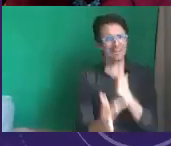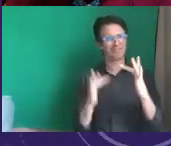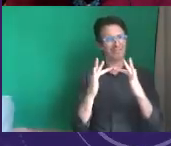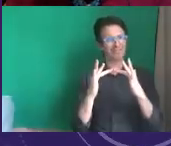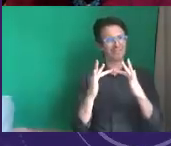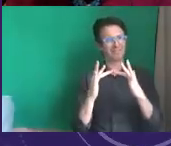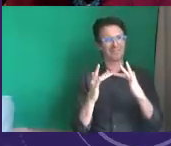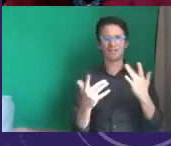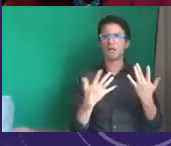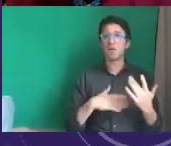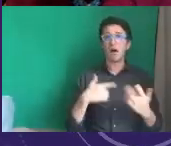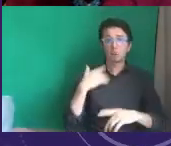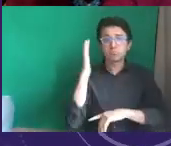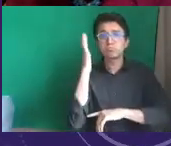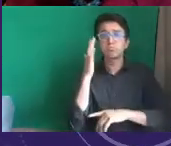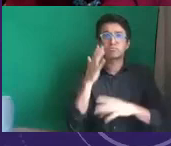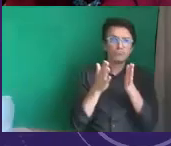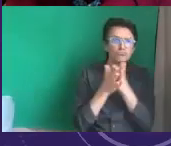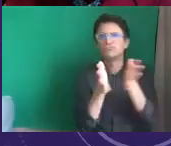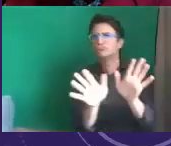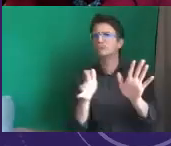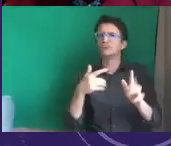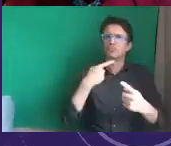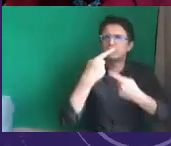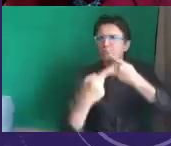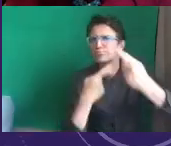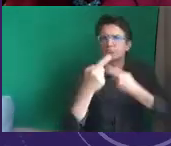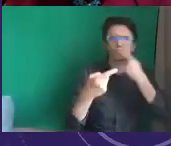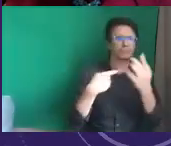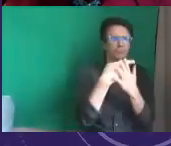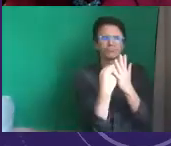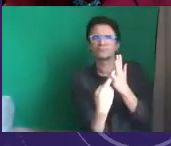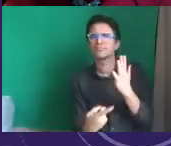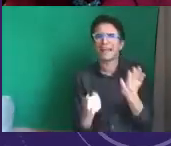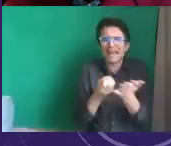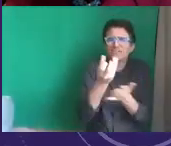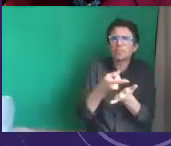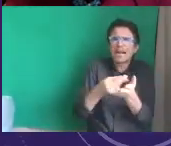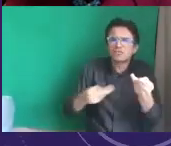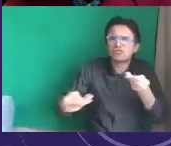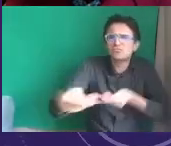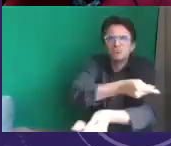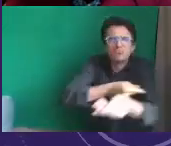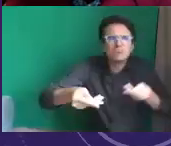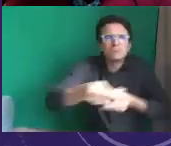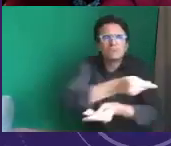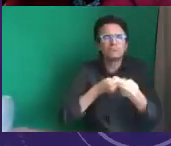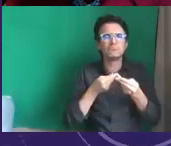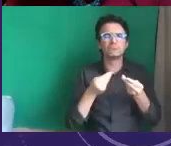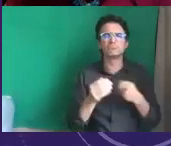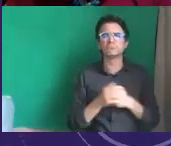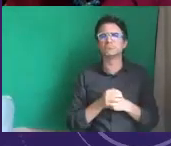information, and to provide us with entertainment and amusement. Who does not love videos of